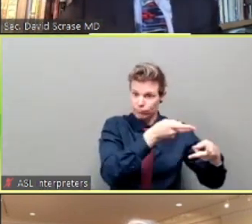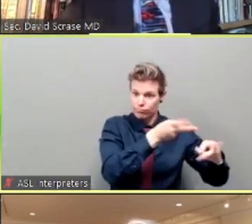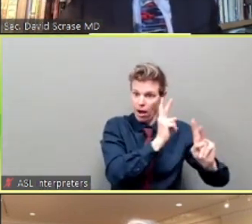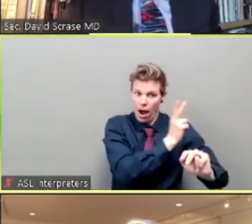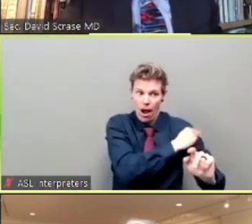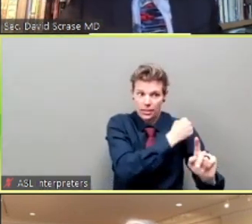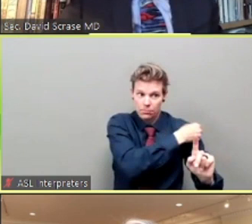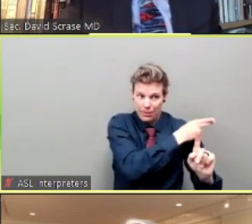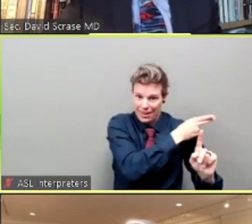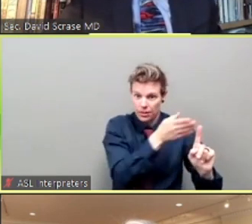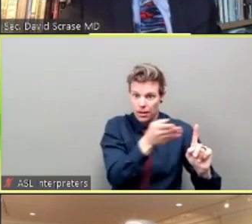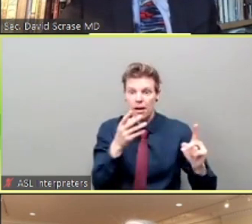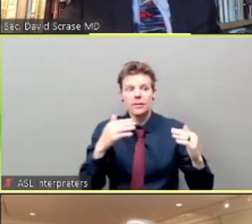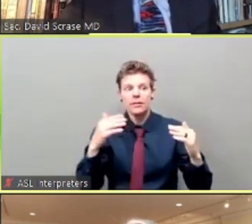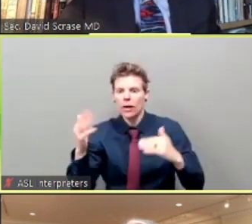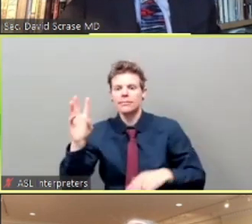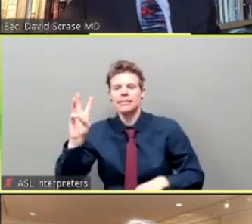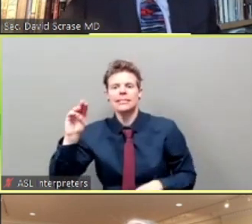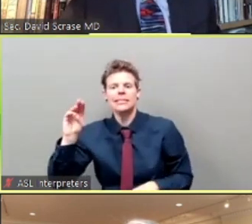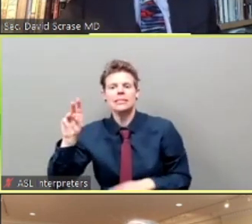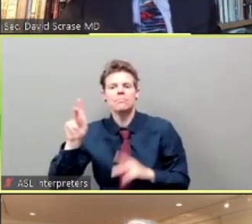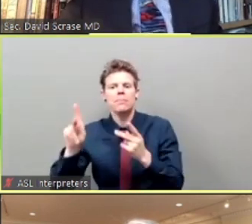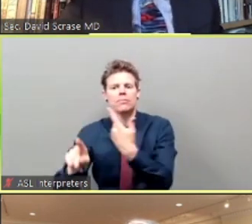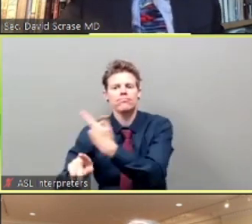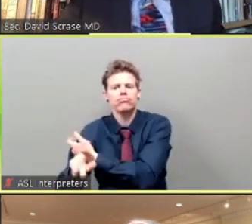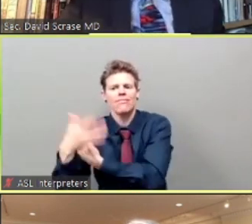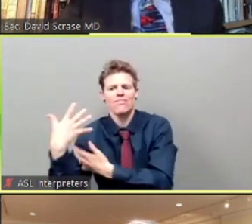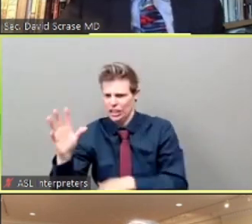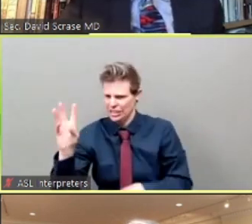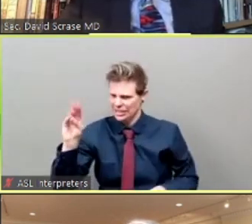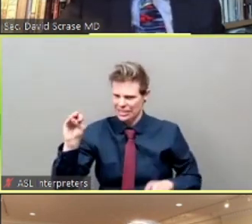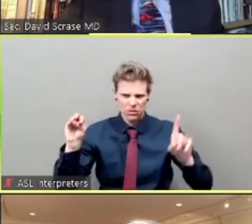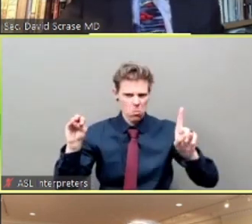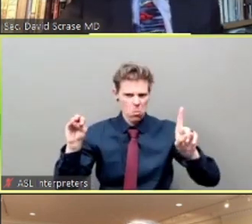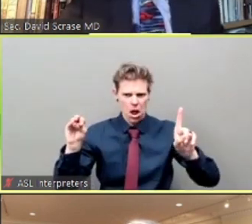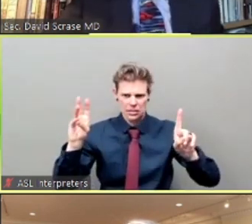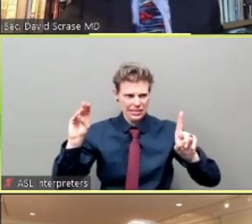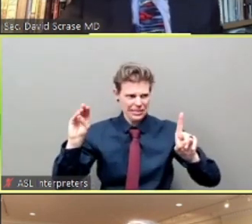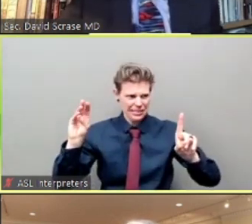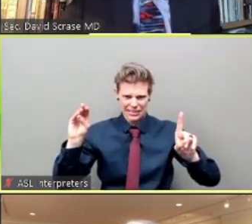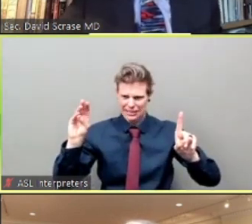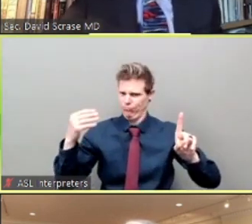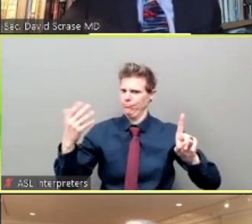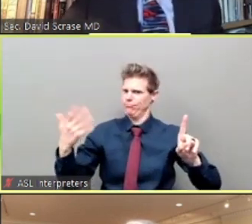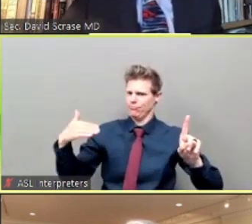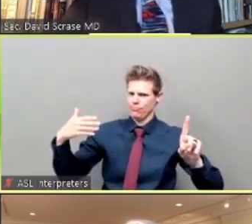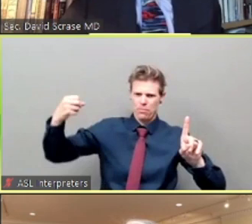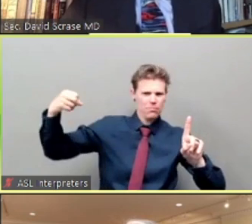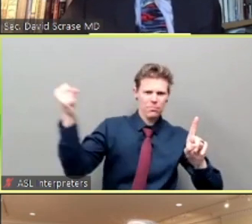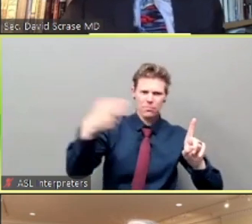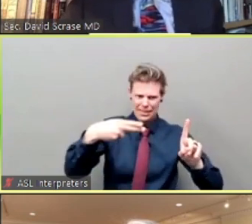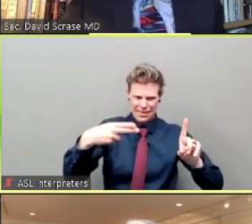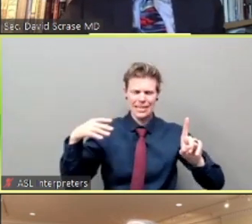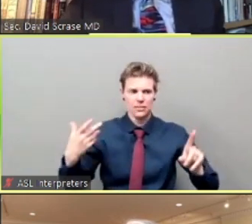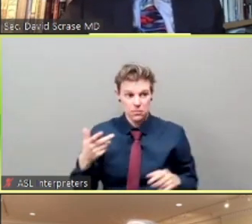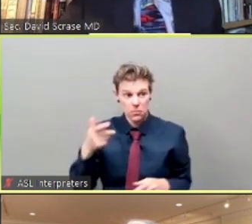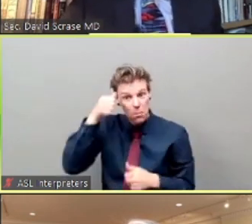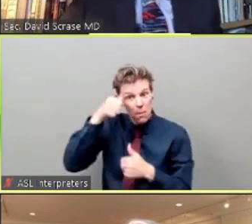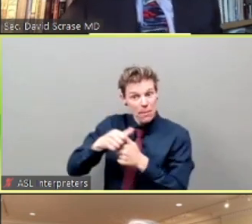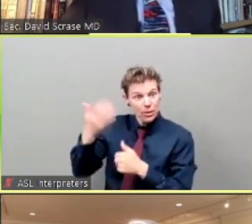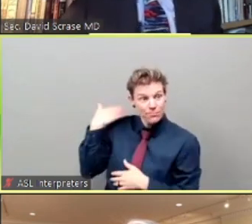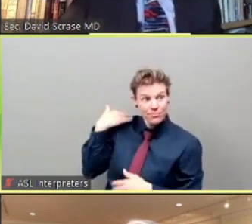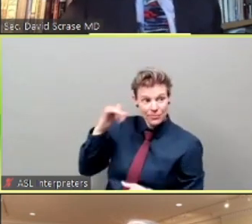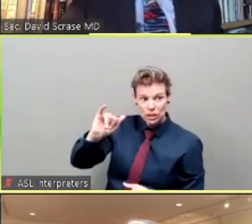a great statistic that continues, as we said, at the beginning of January, a formula for success. And now we're here today experiencing